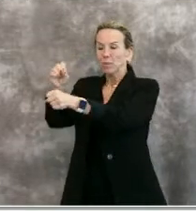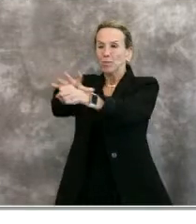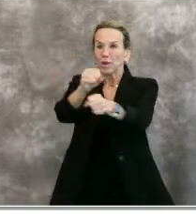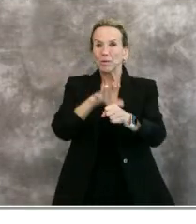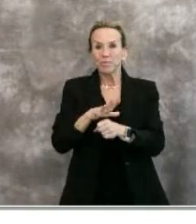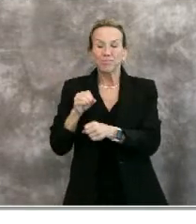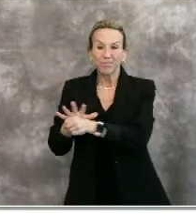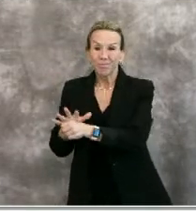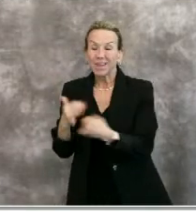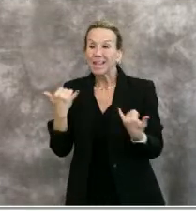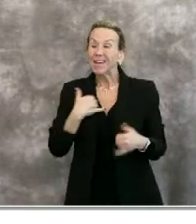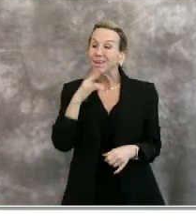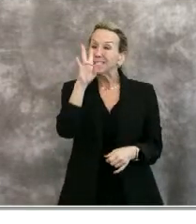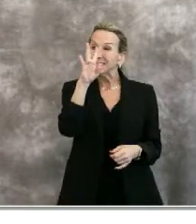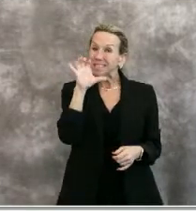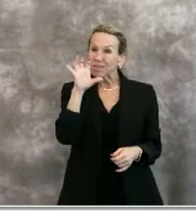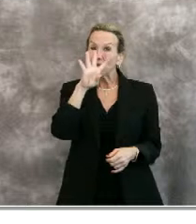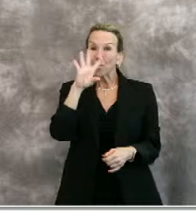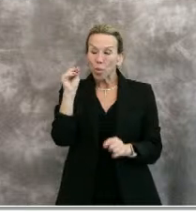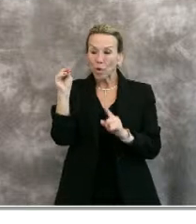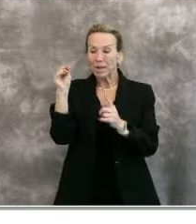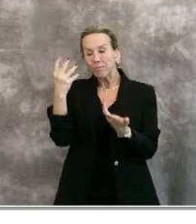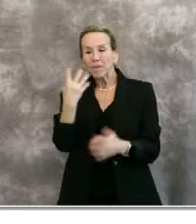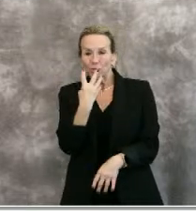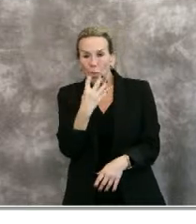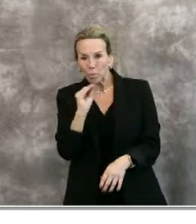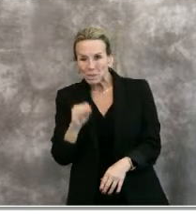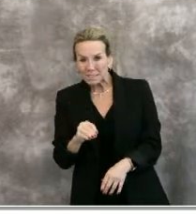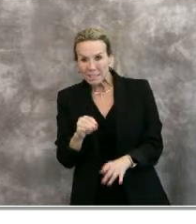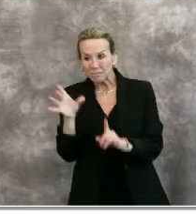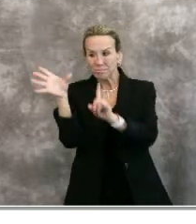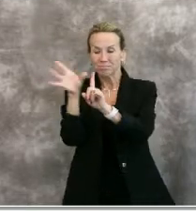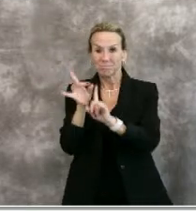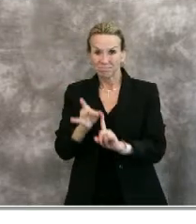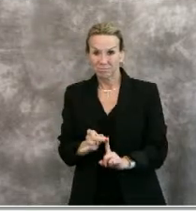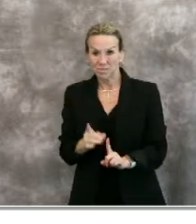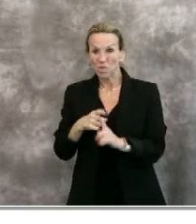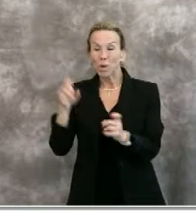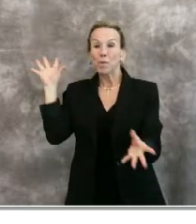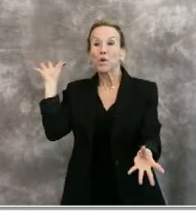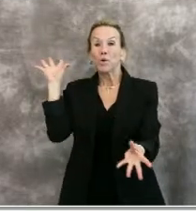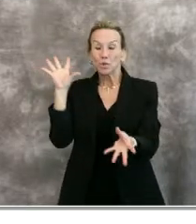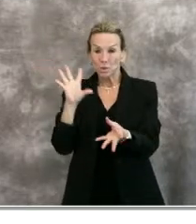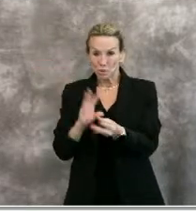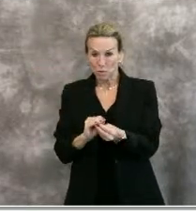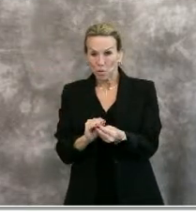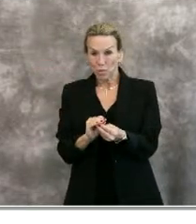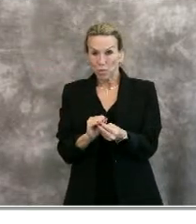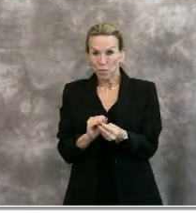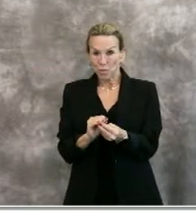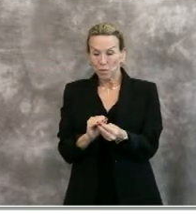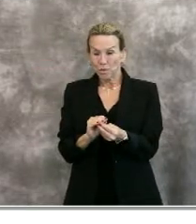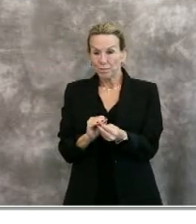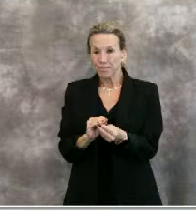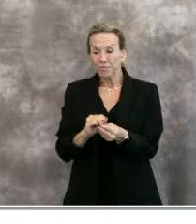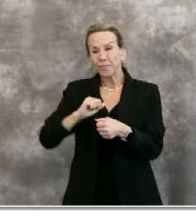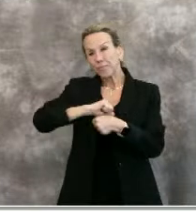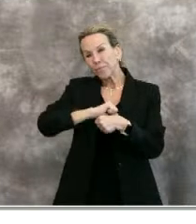are 740 cases, or 4% of the total COVID